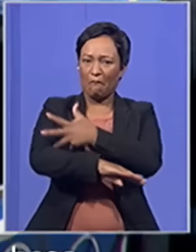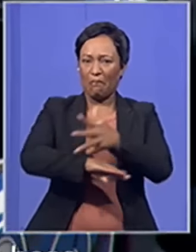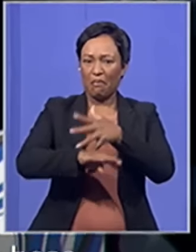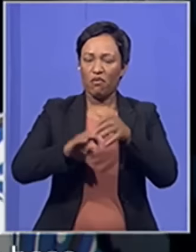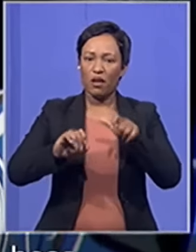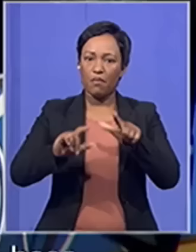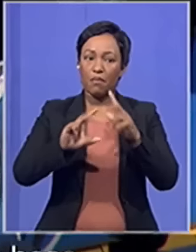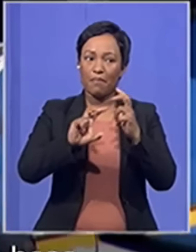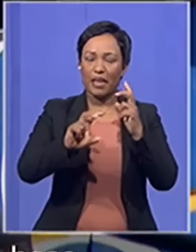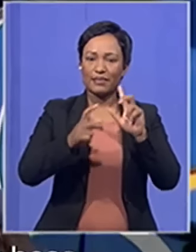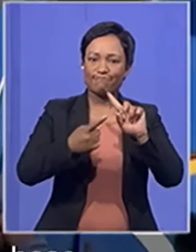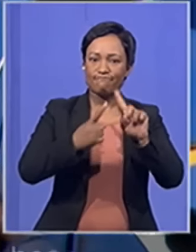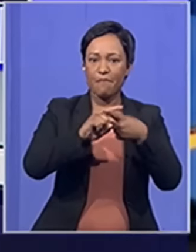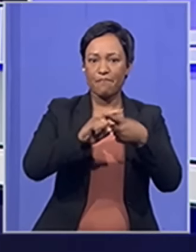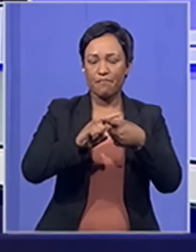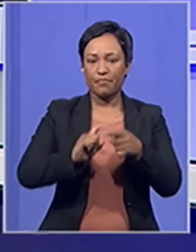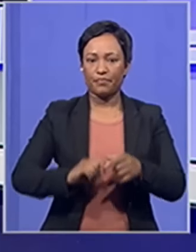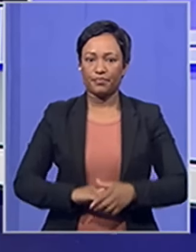Limpopo.